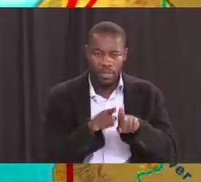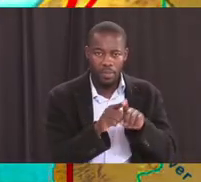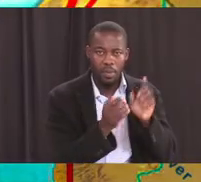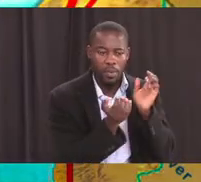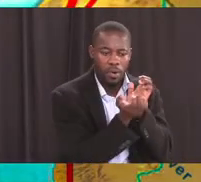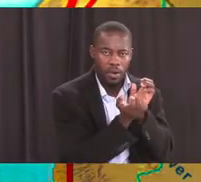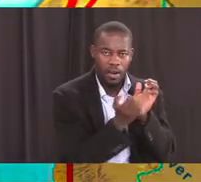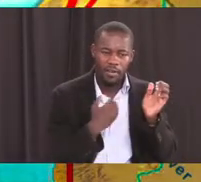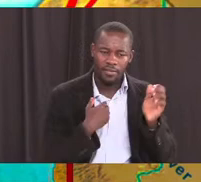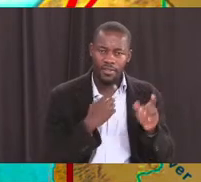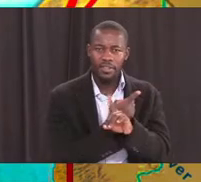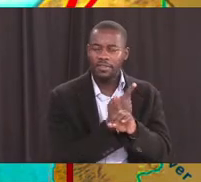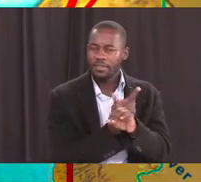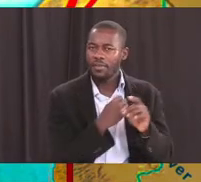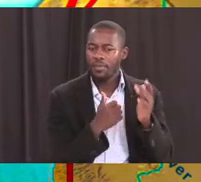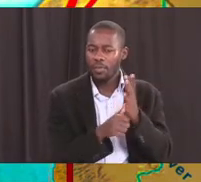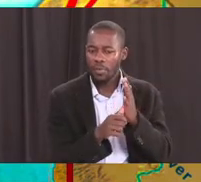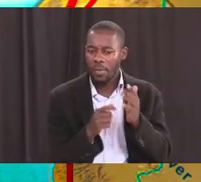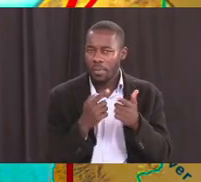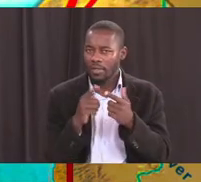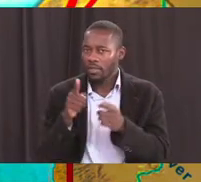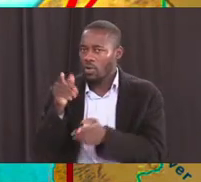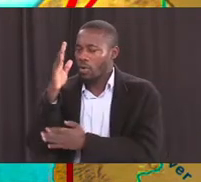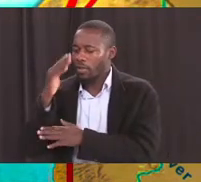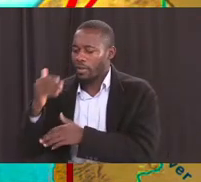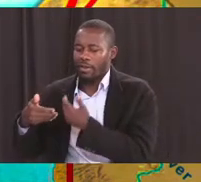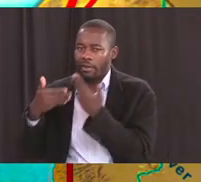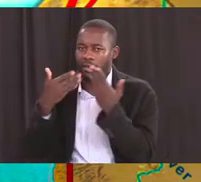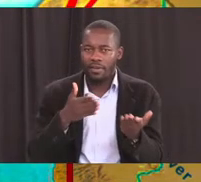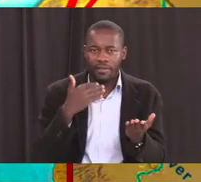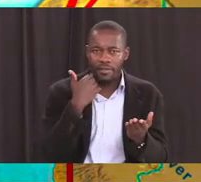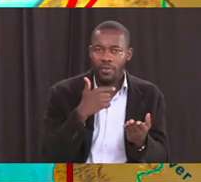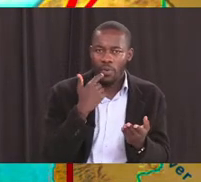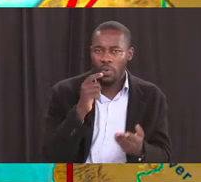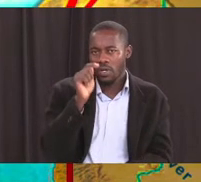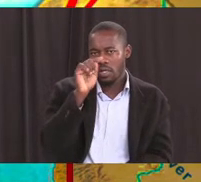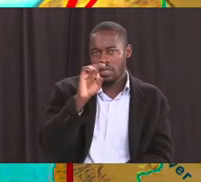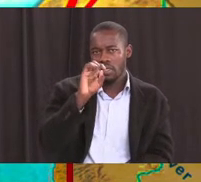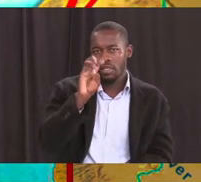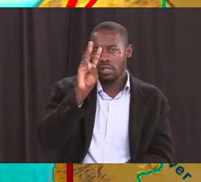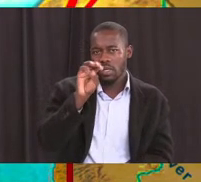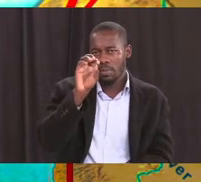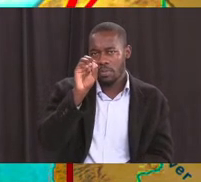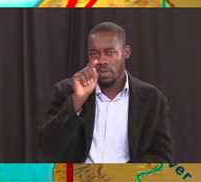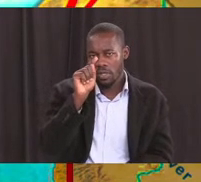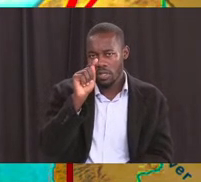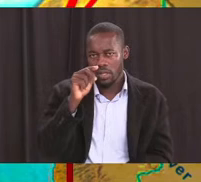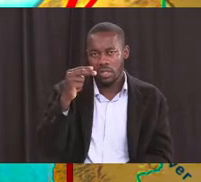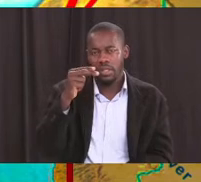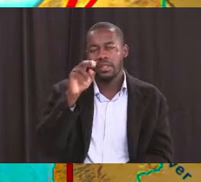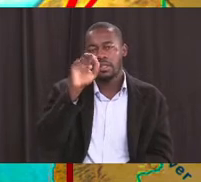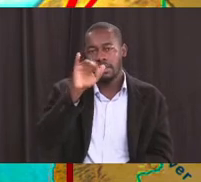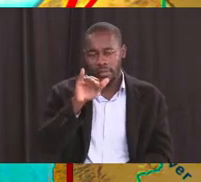Troas, where they would later have this vision of a man from Macedonia calling